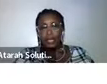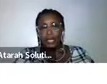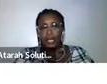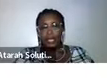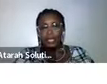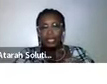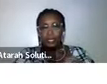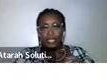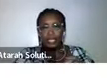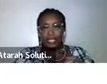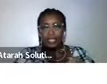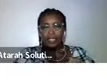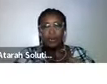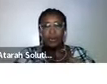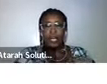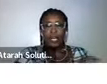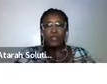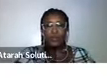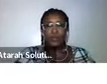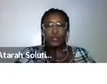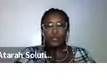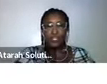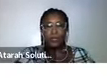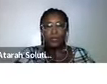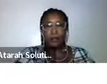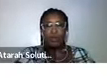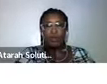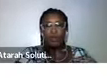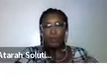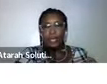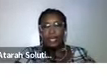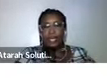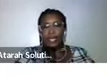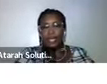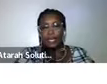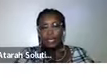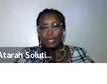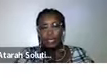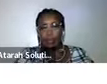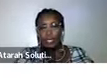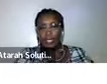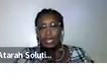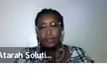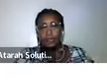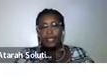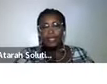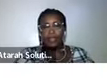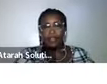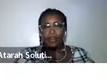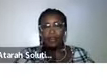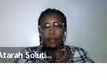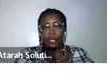And we are discussing this from 9 to 12:30 p.m. on Zoom. And our till number is